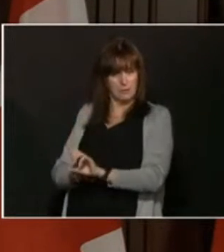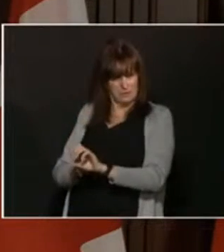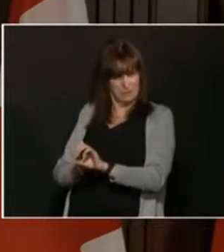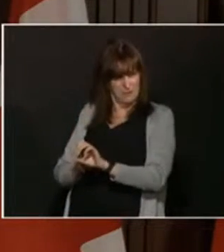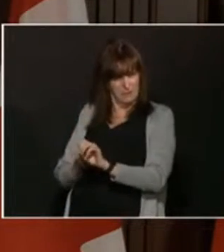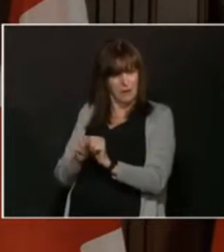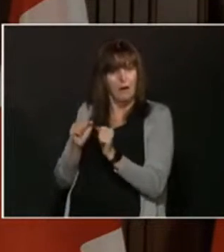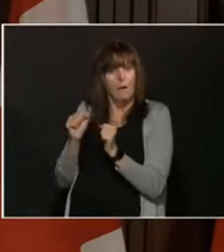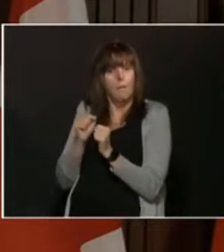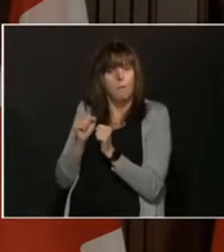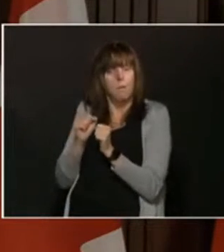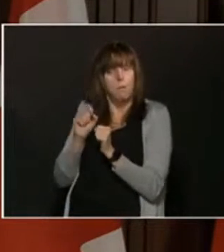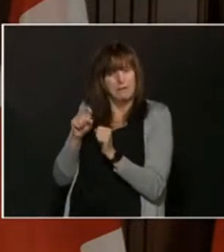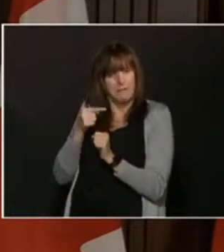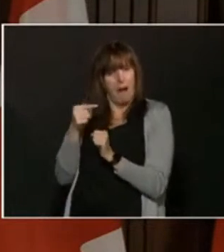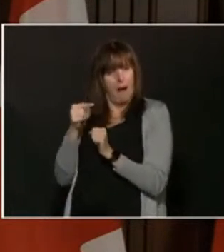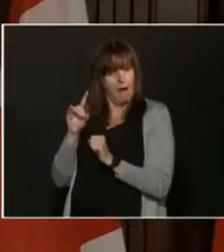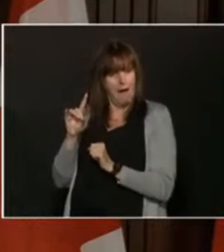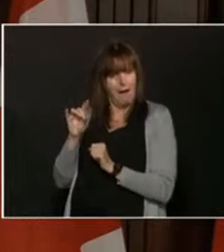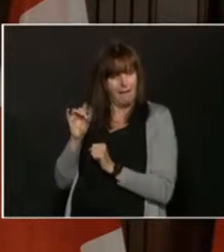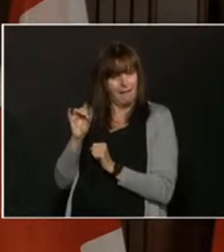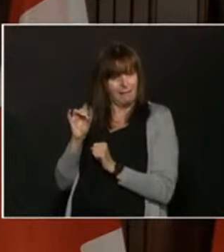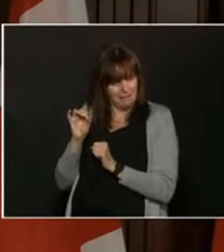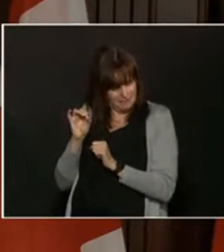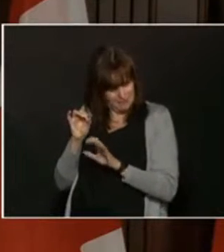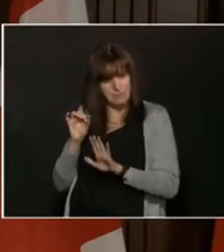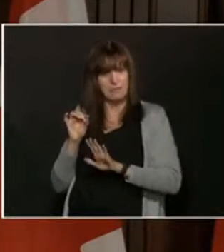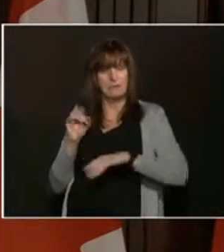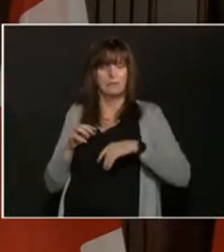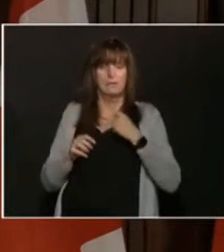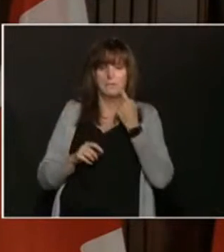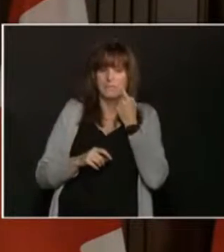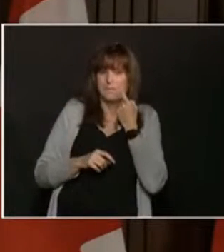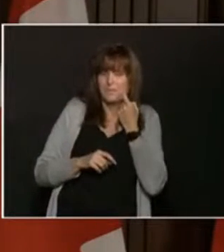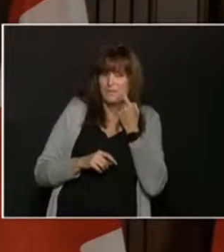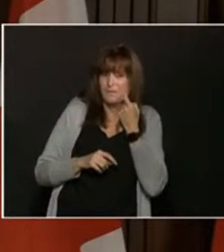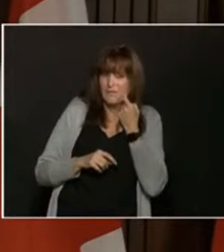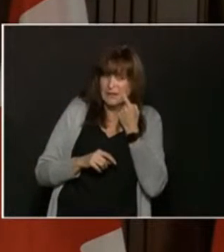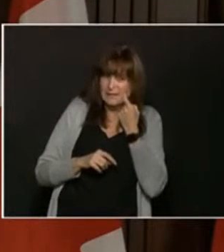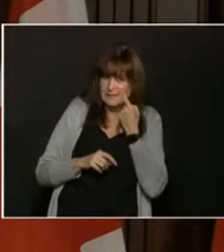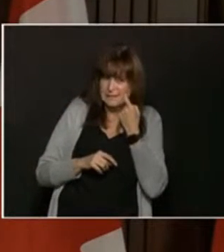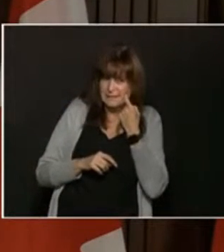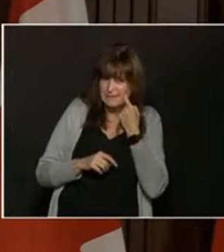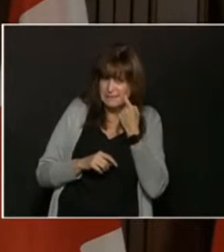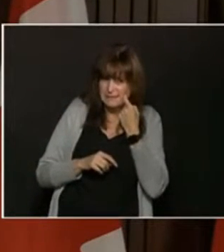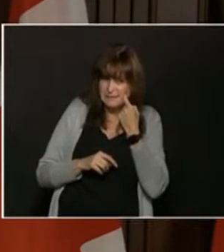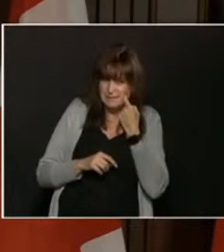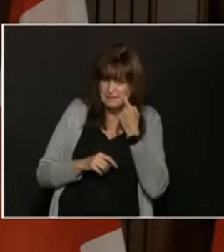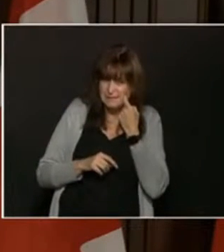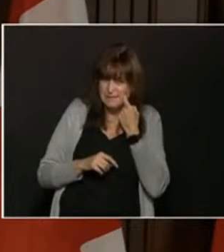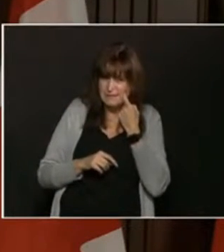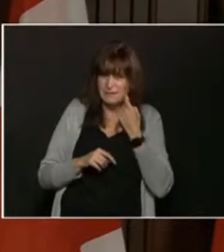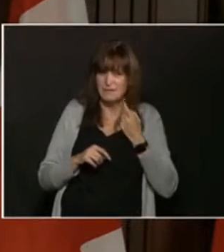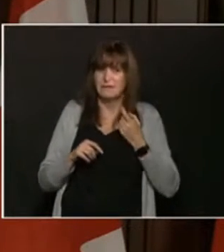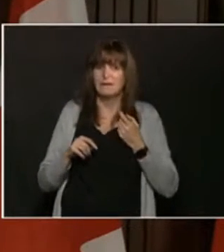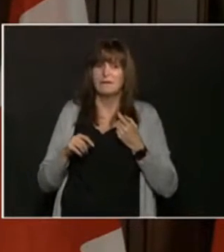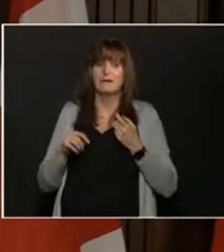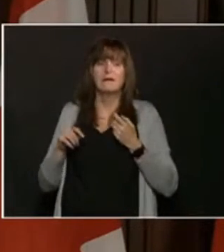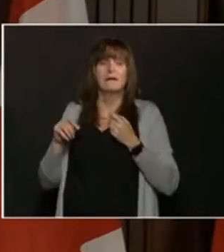circumstances. And only very recently have we determined a safe way to move the vaccine.